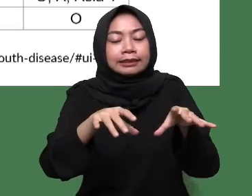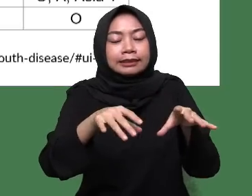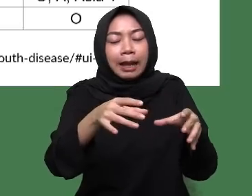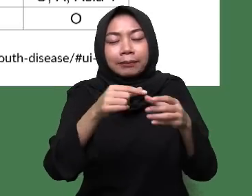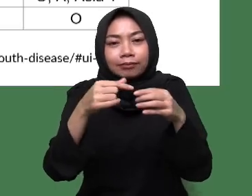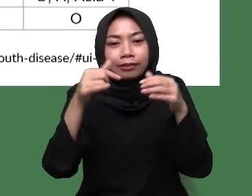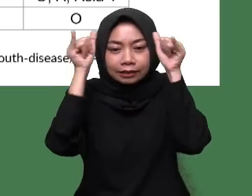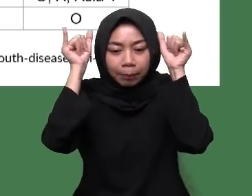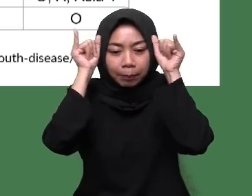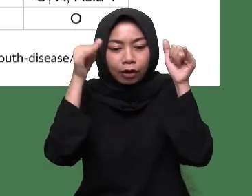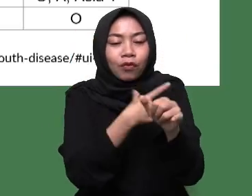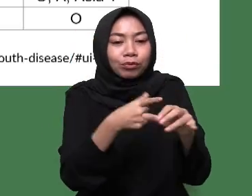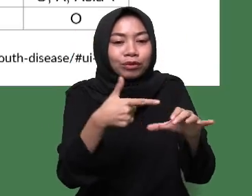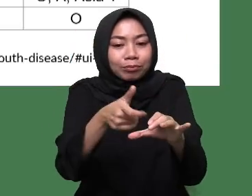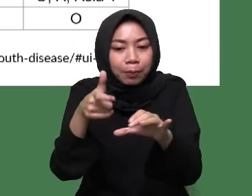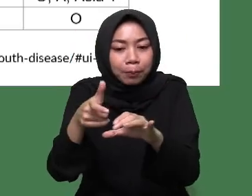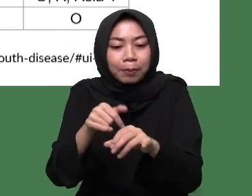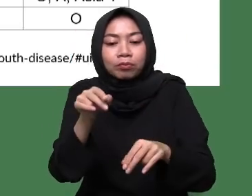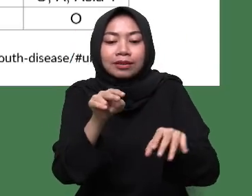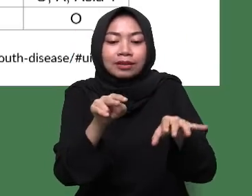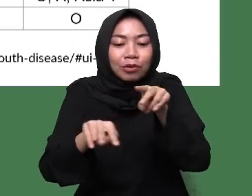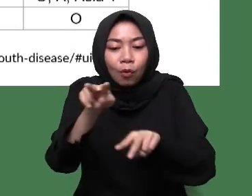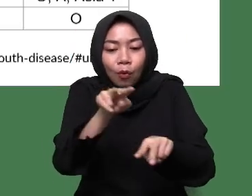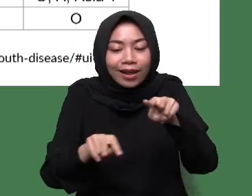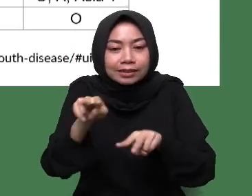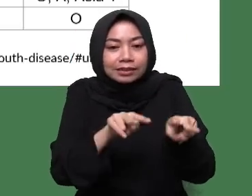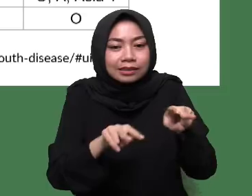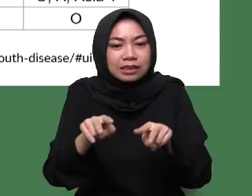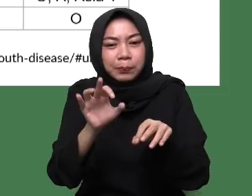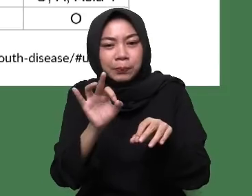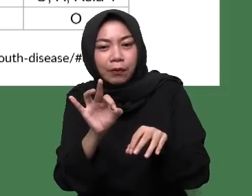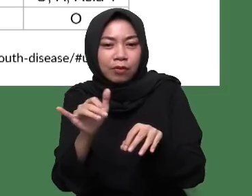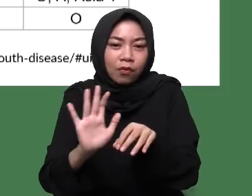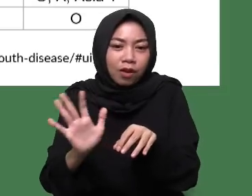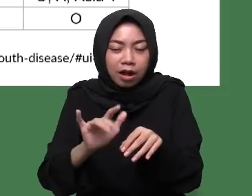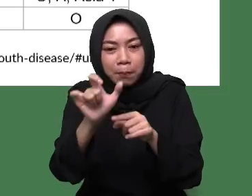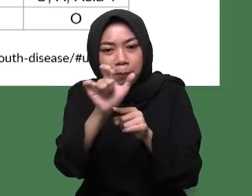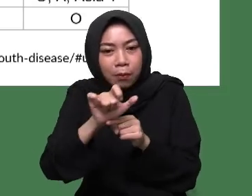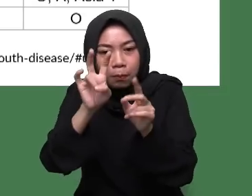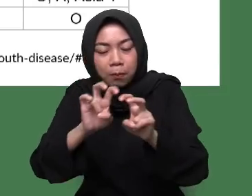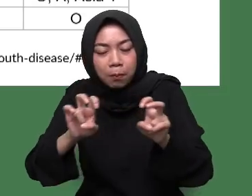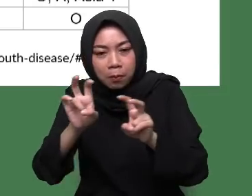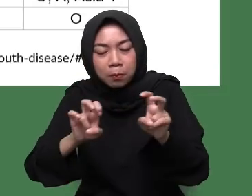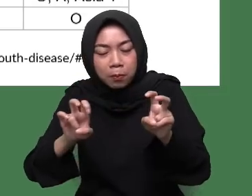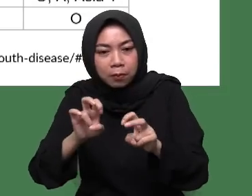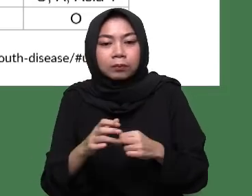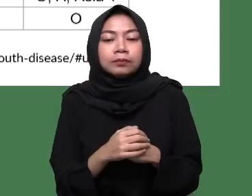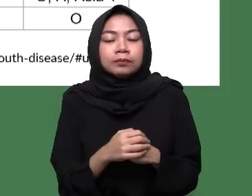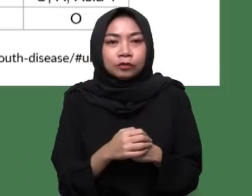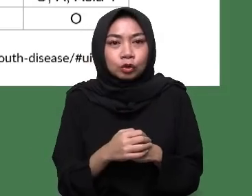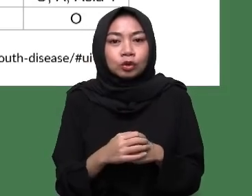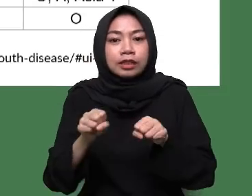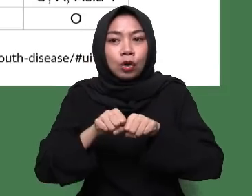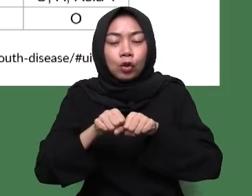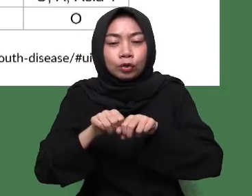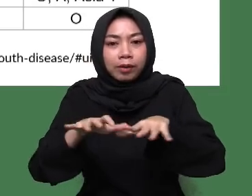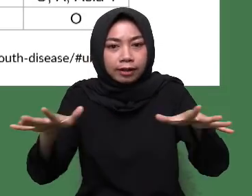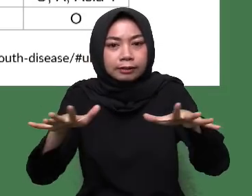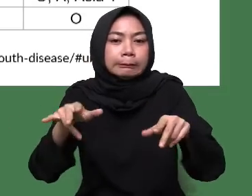samples from vaccines preparations, typing of FMD virus in case of outbreaks,